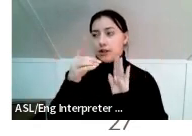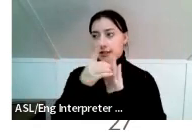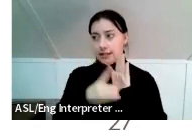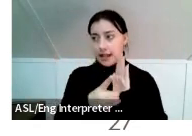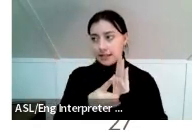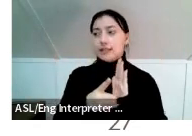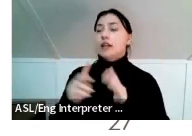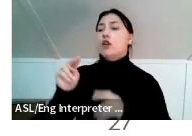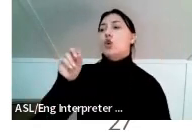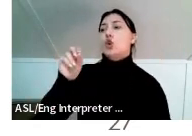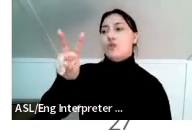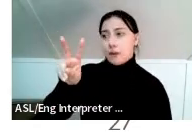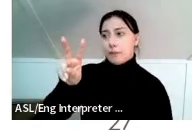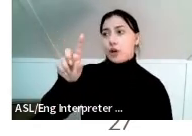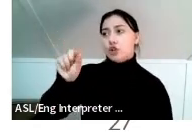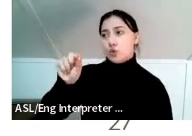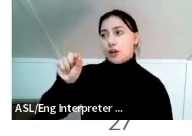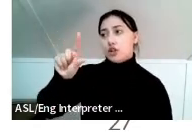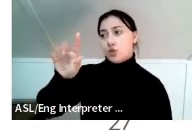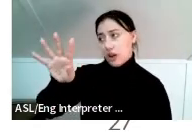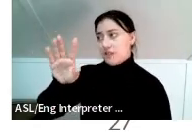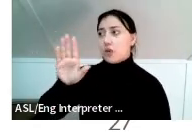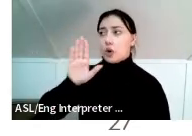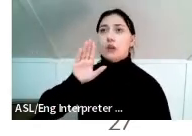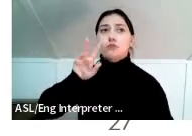of 2024.